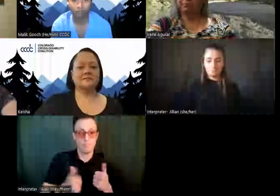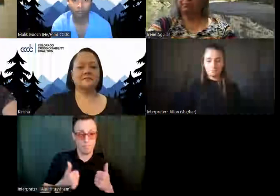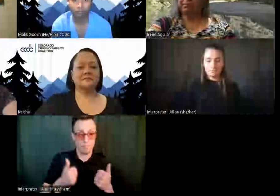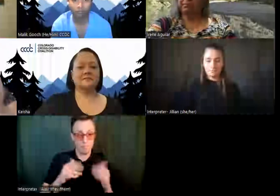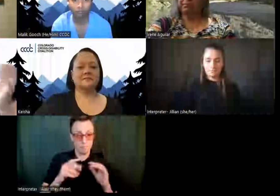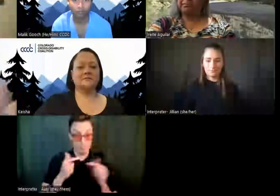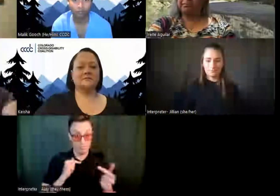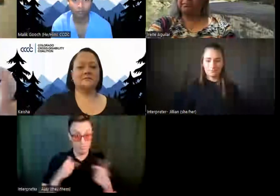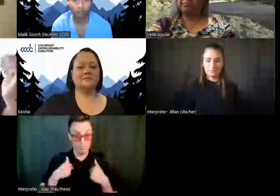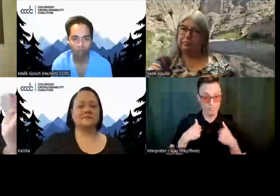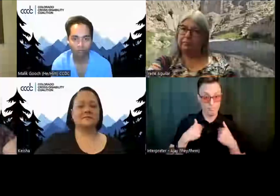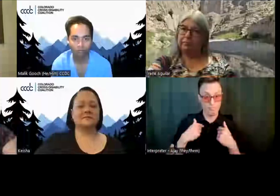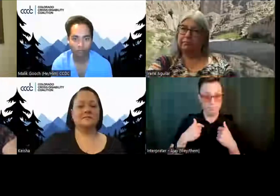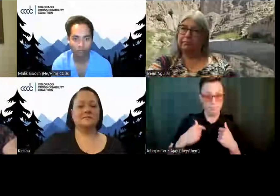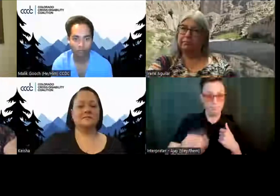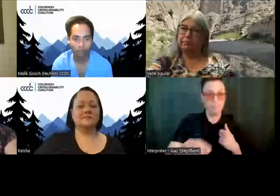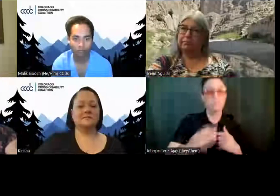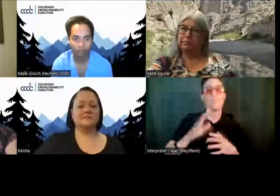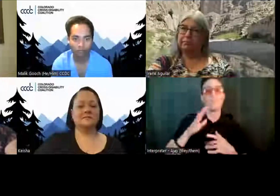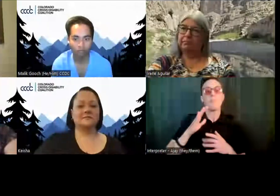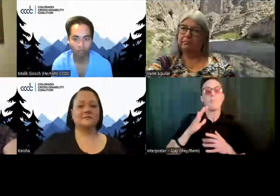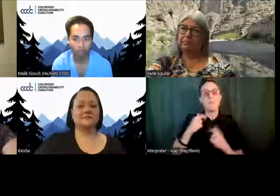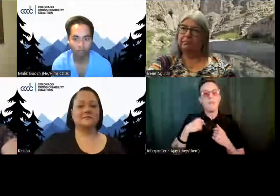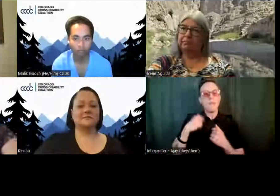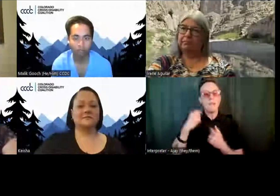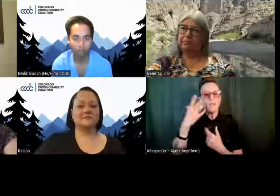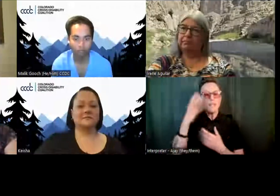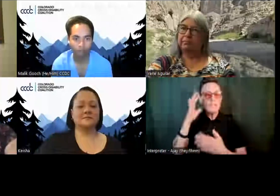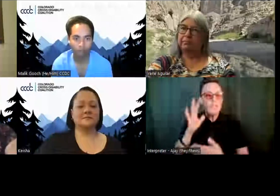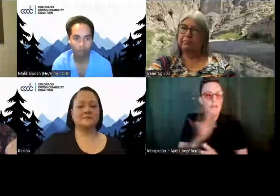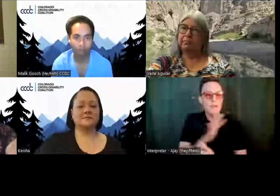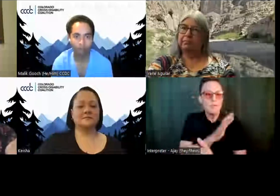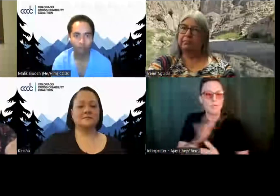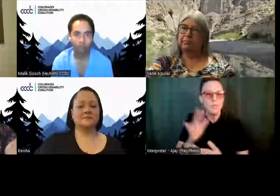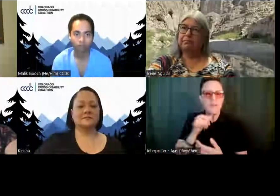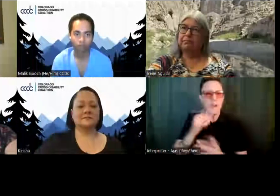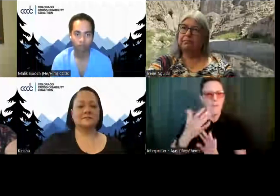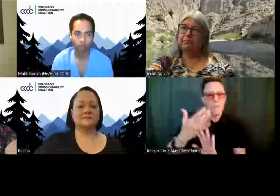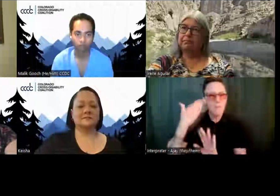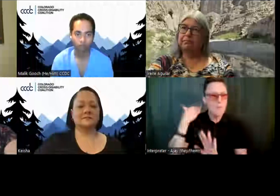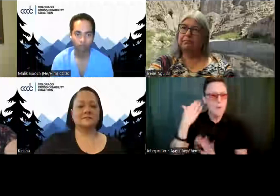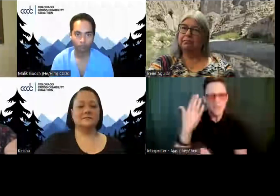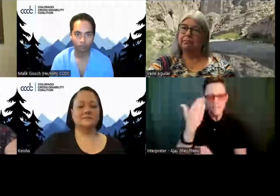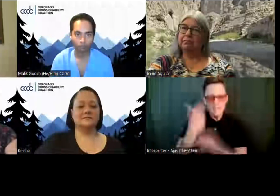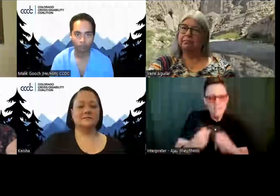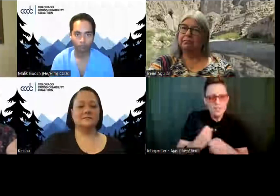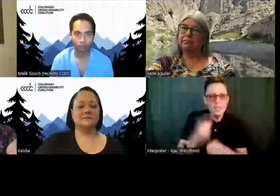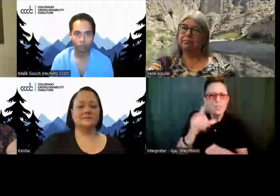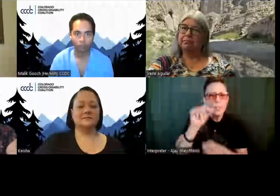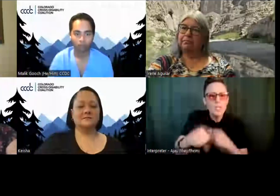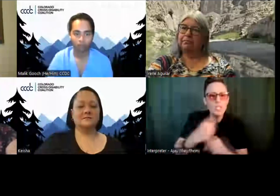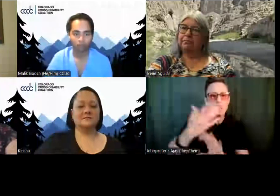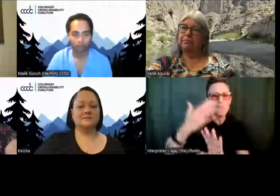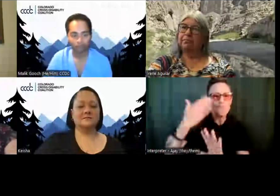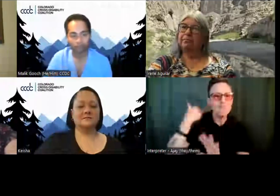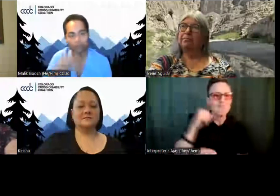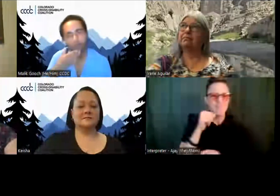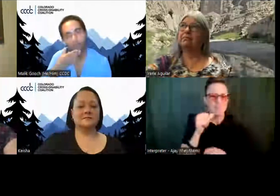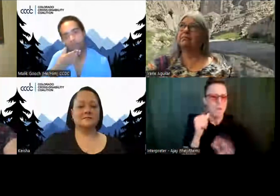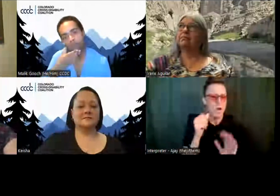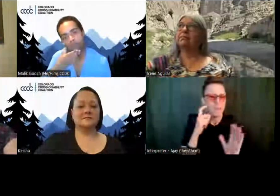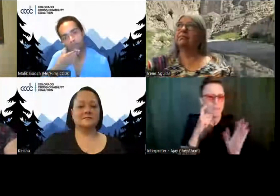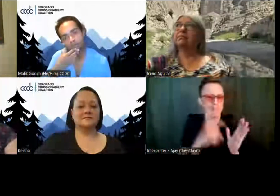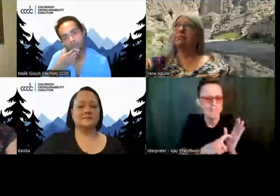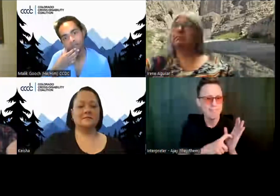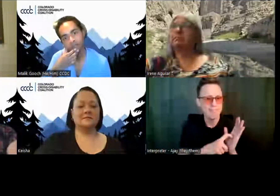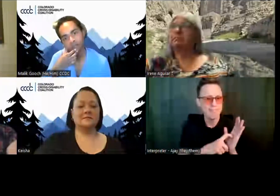autistic or being on the spectrum wasn't really a thing like 15 years ago, 20 years ago. And so kind